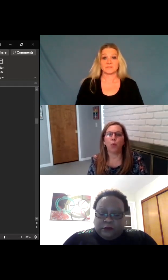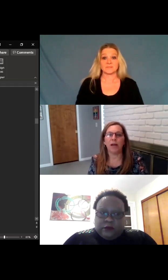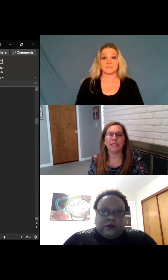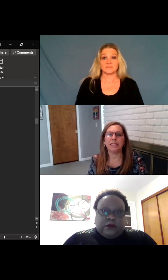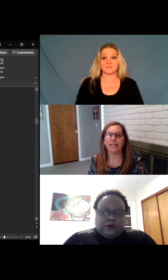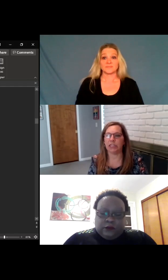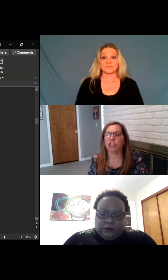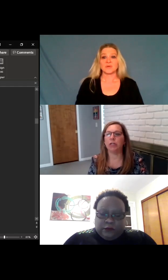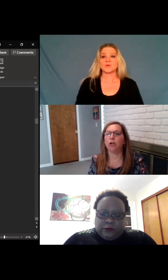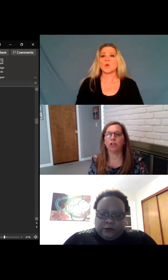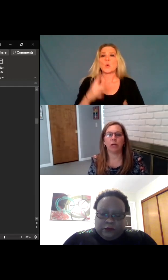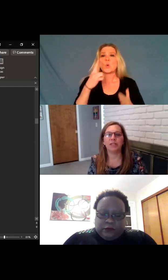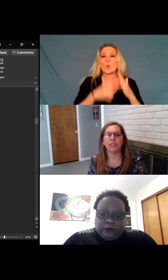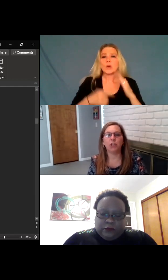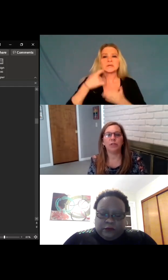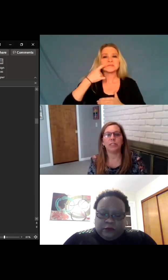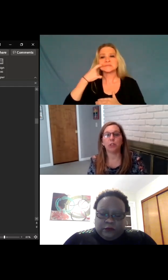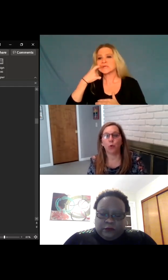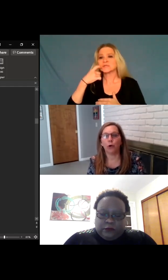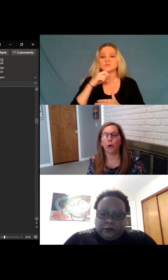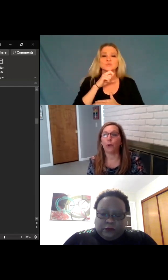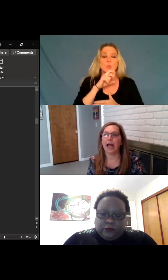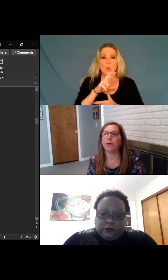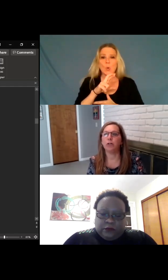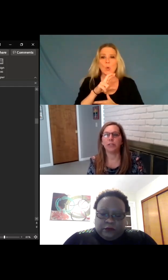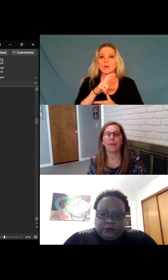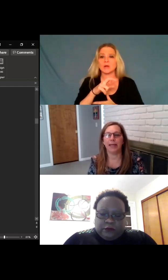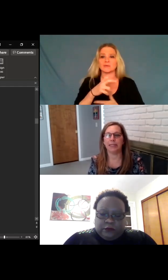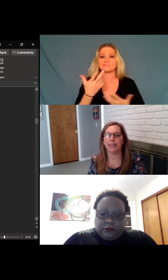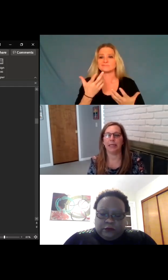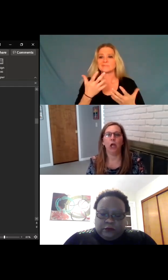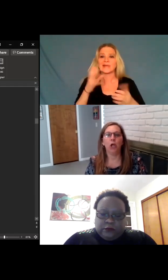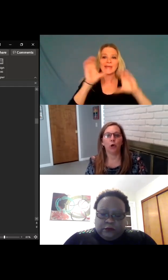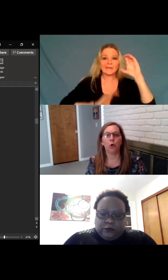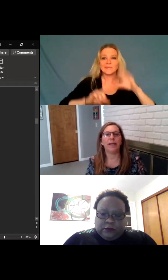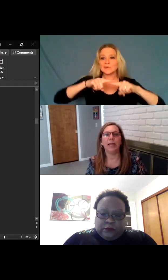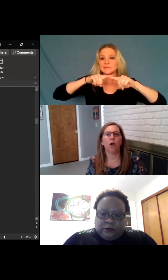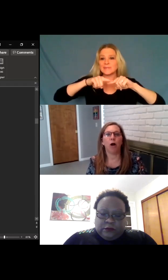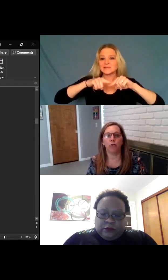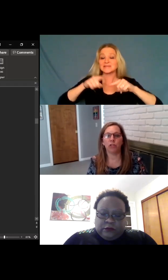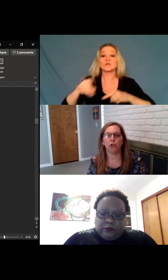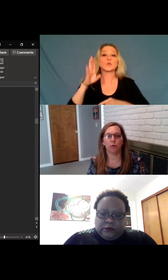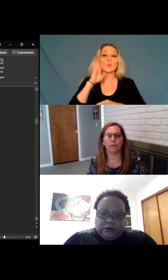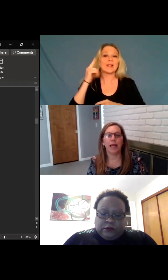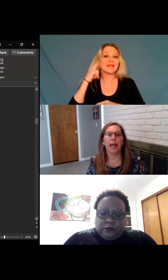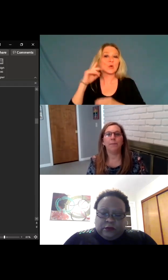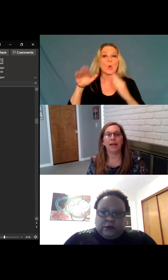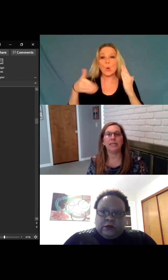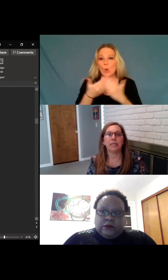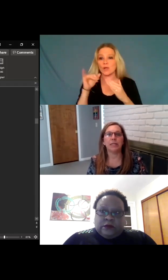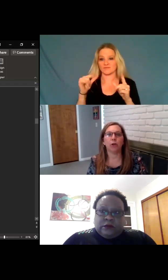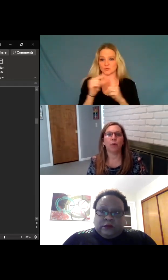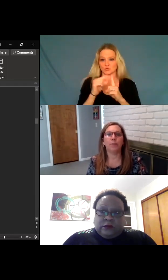Okay, so what is addiction or substance use disorder or chemical dependency? You're going to hear all those terms,